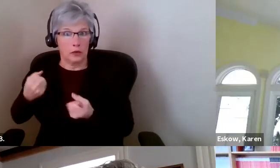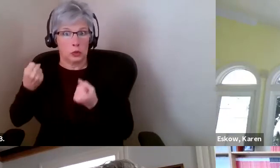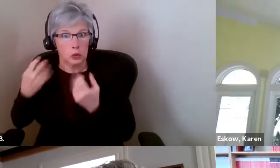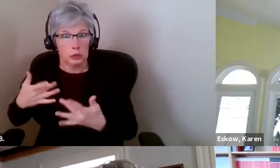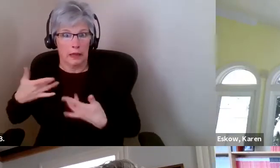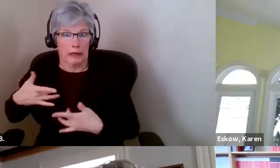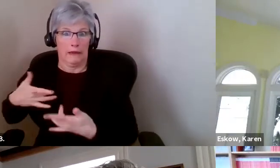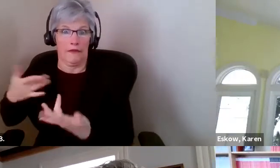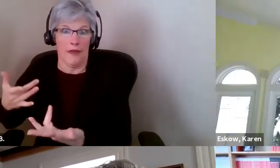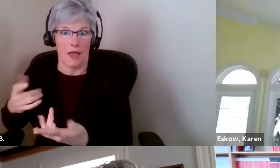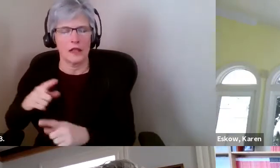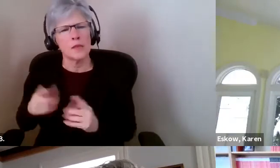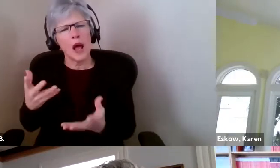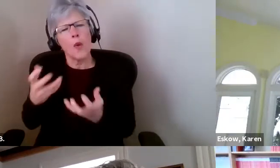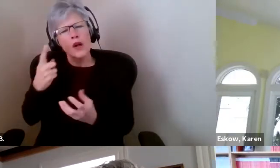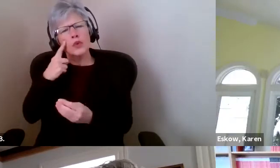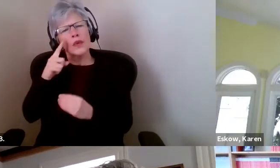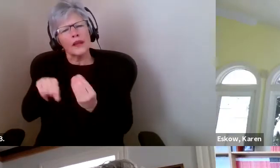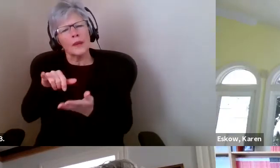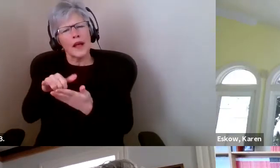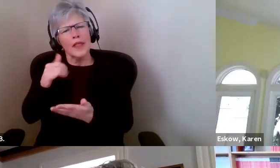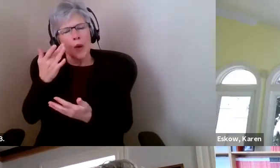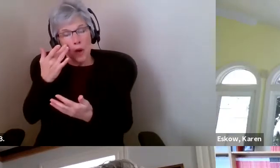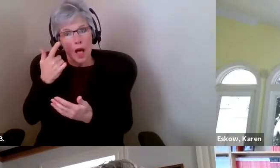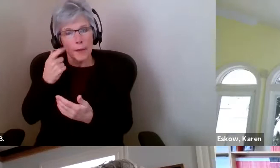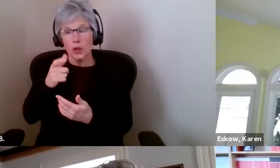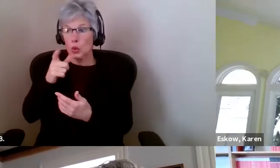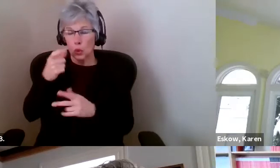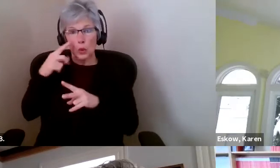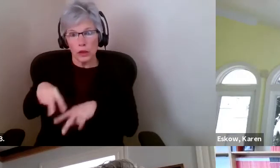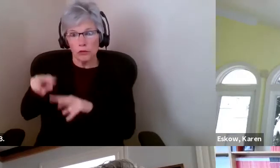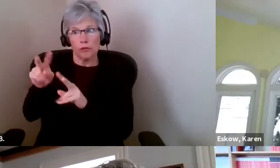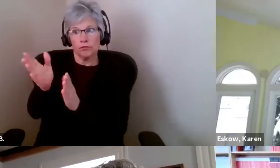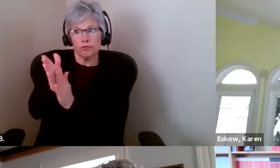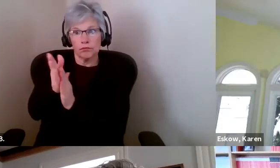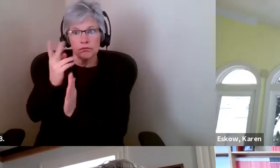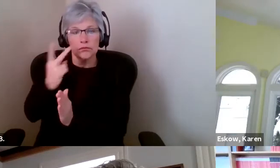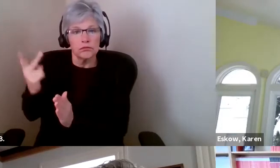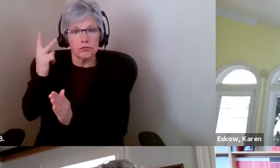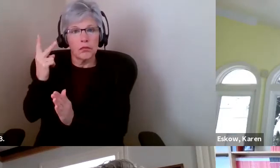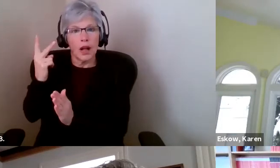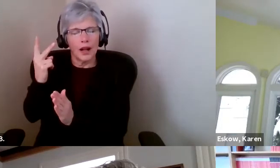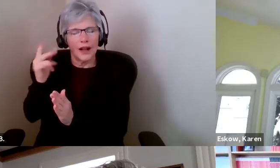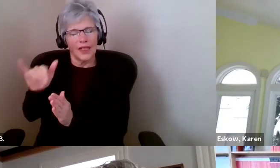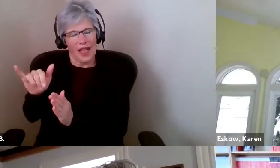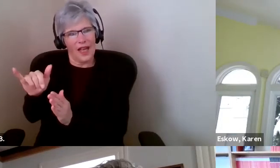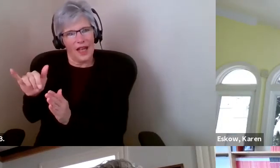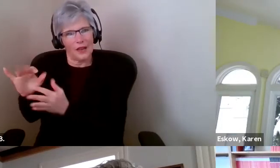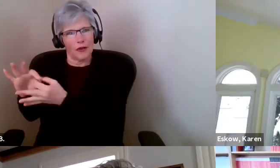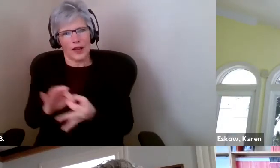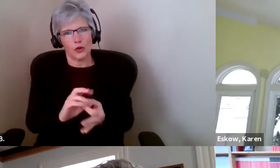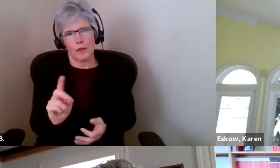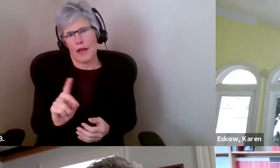important to democracy? Because who we commemorate tells a lot about how we relate to the democratic process, okay? The